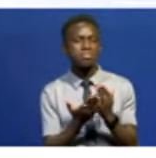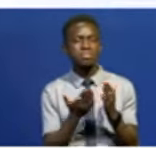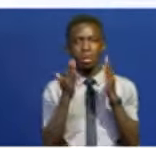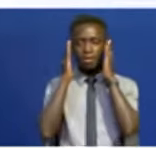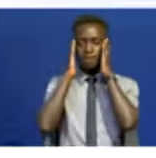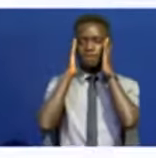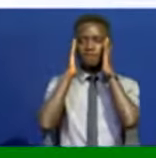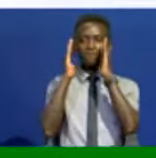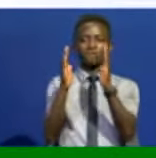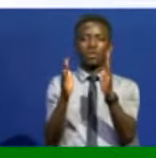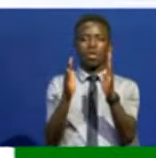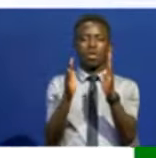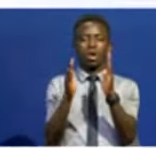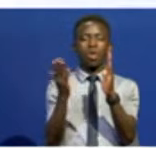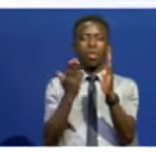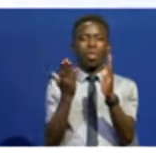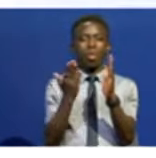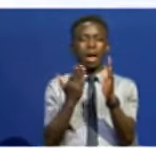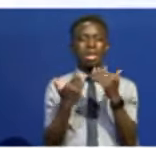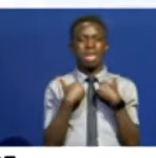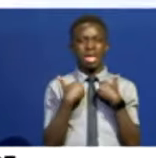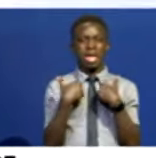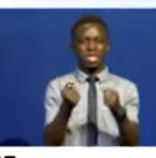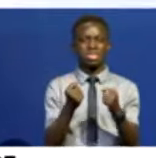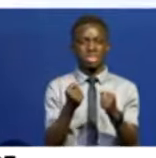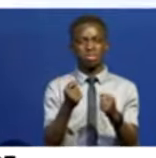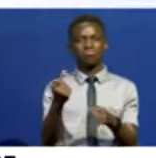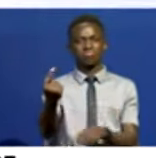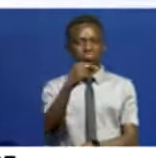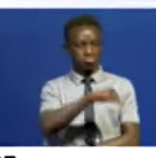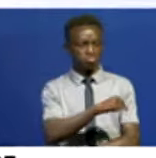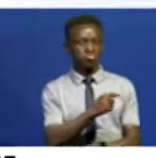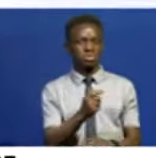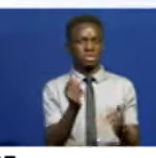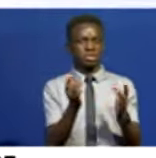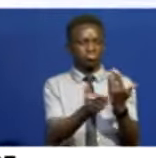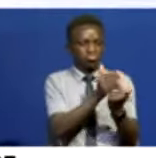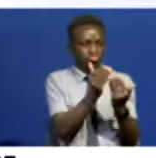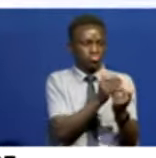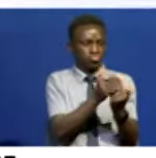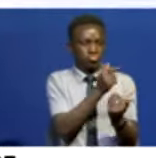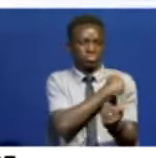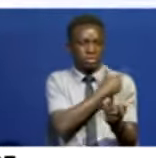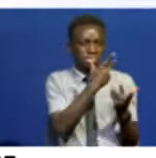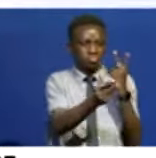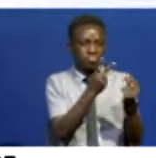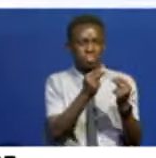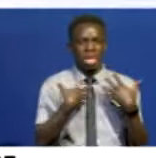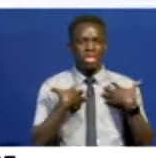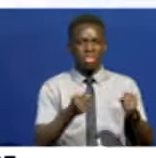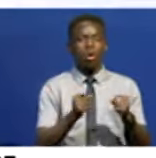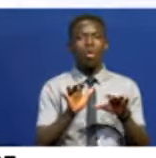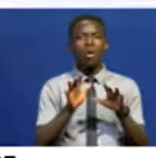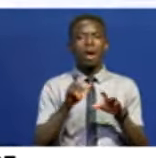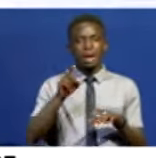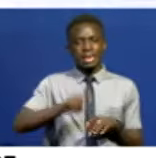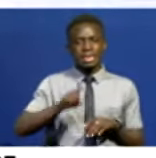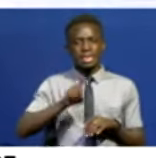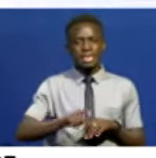focused on curative health provision to one that we do preventive as well